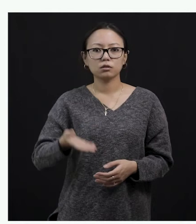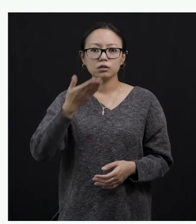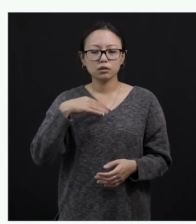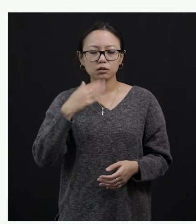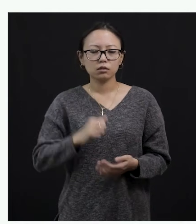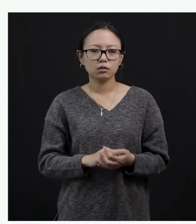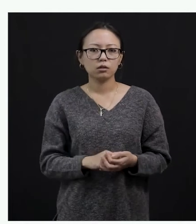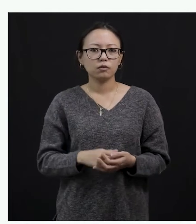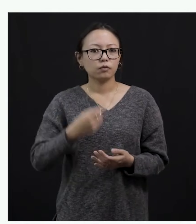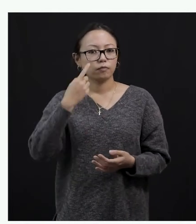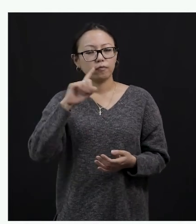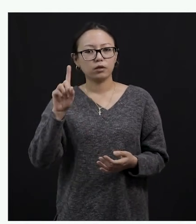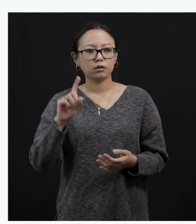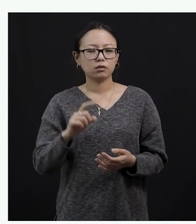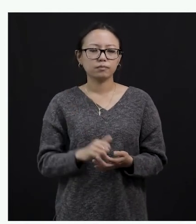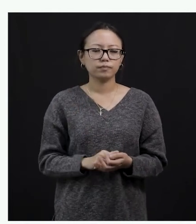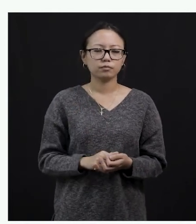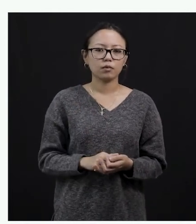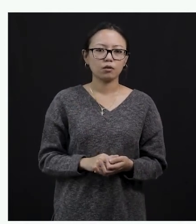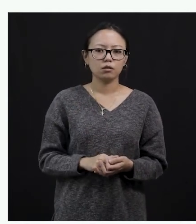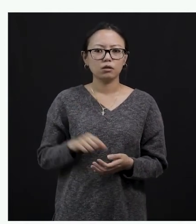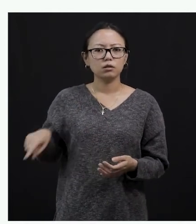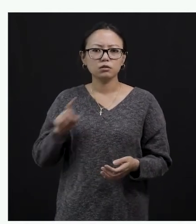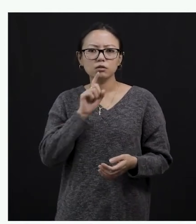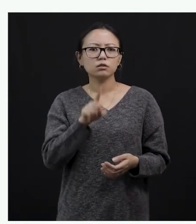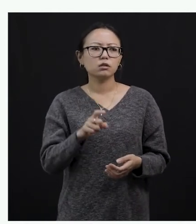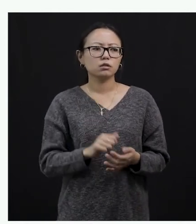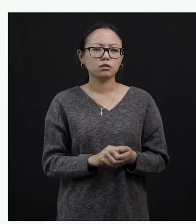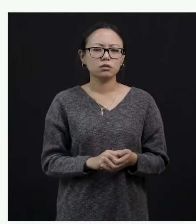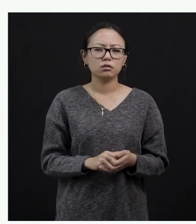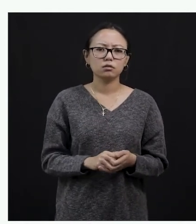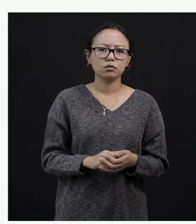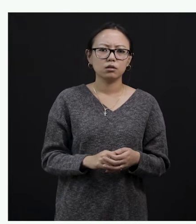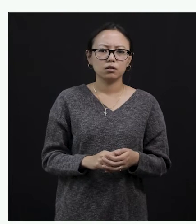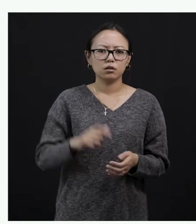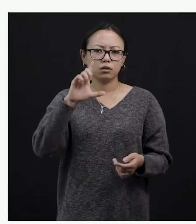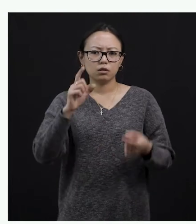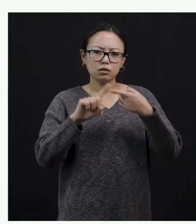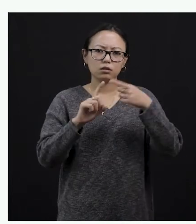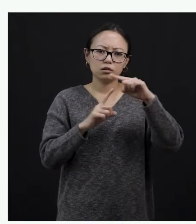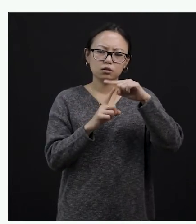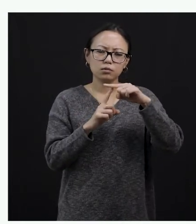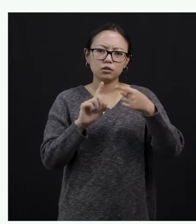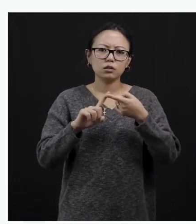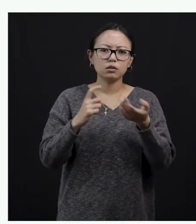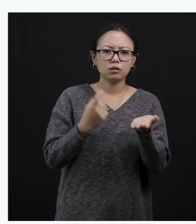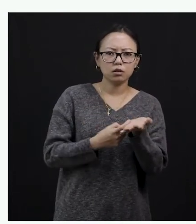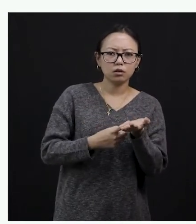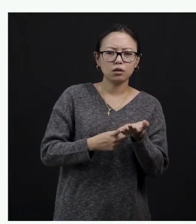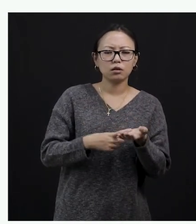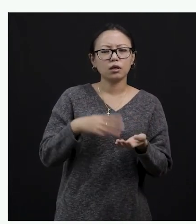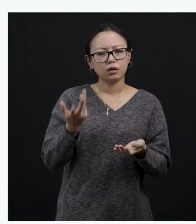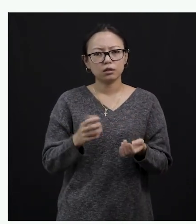she asked her father again, "Father, letters and telegrams are the only way to send a message?" And